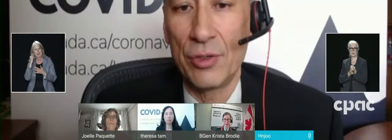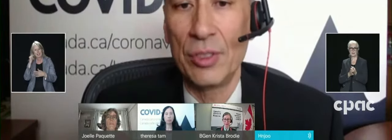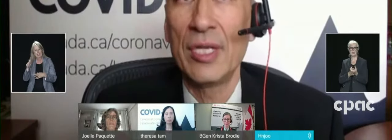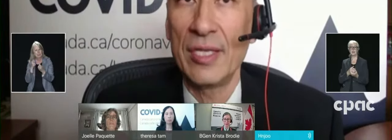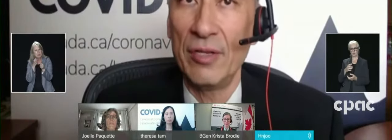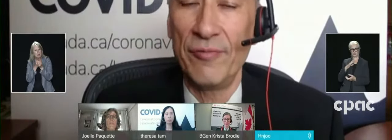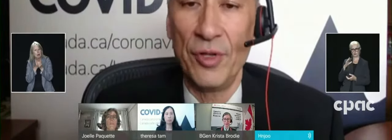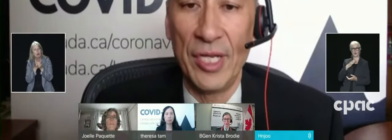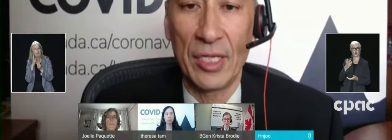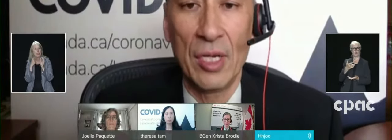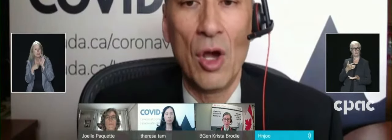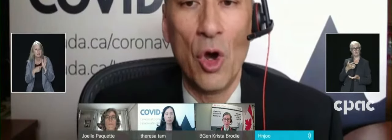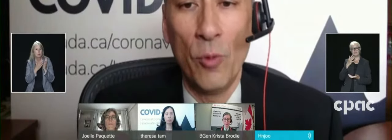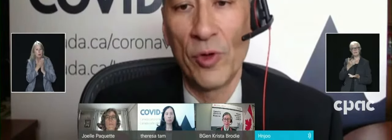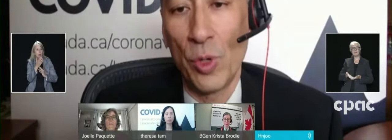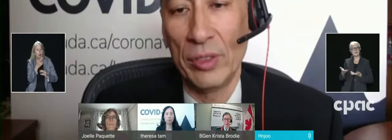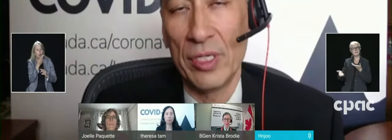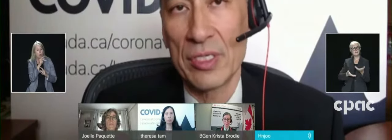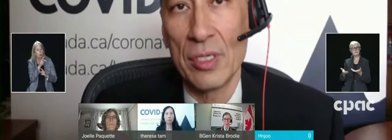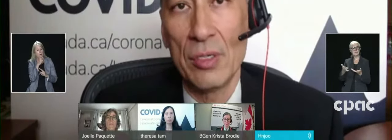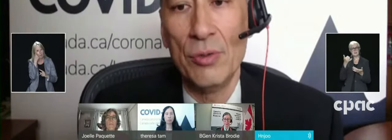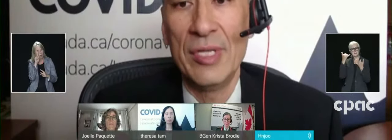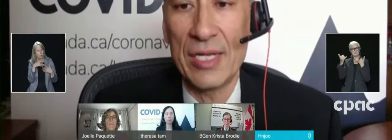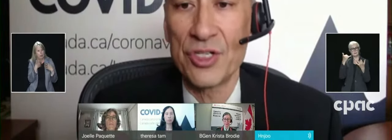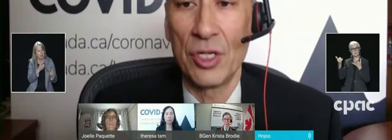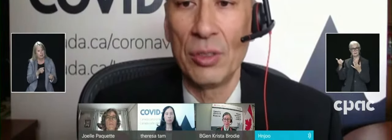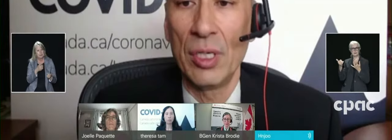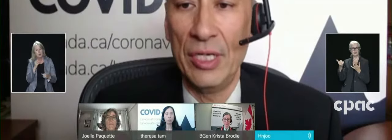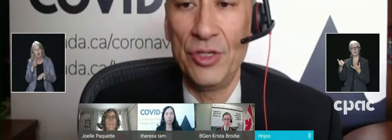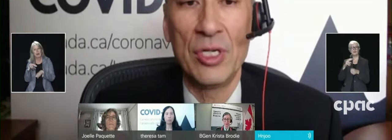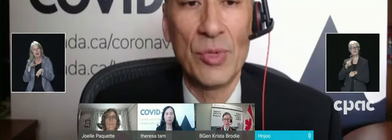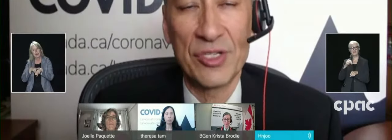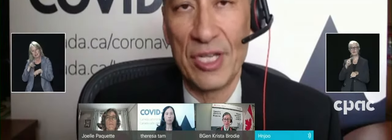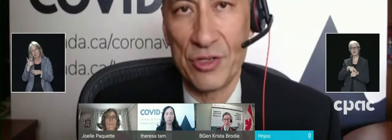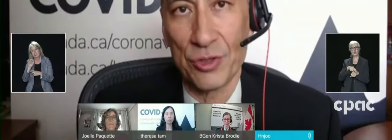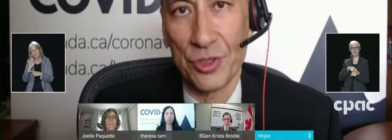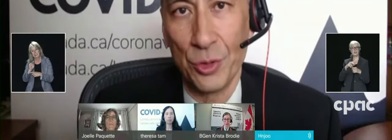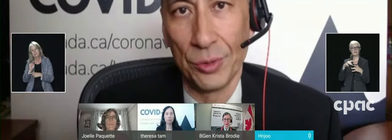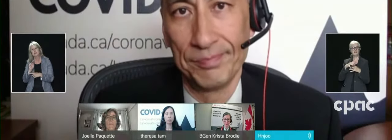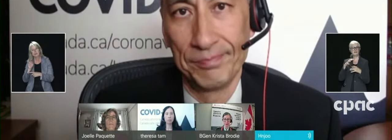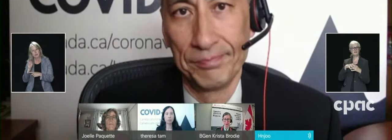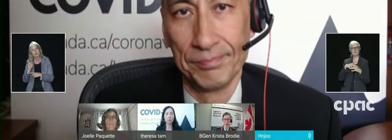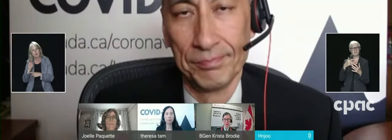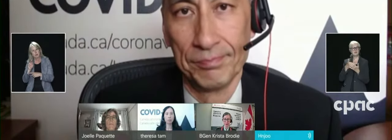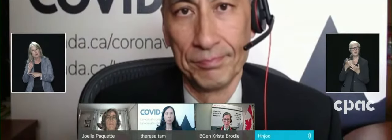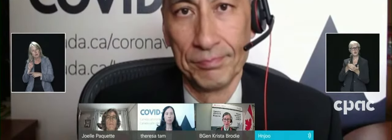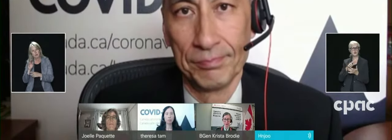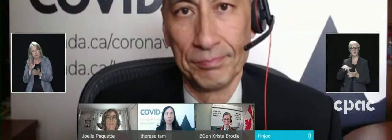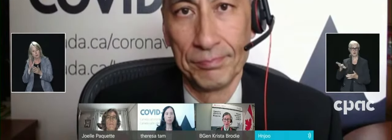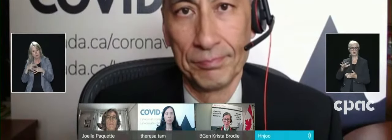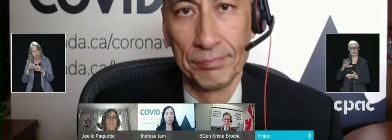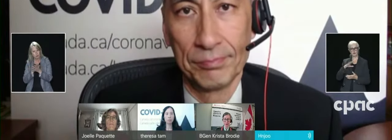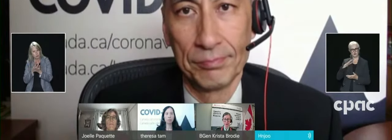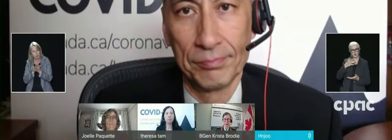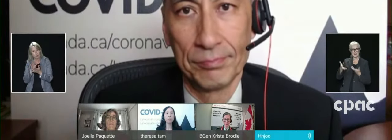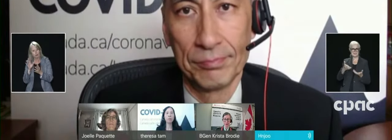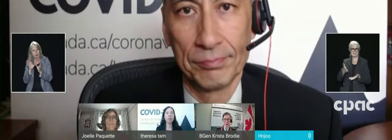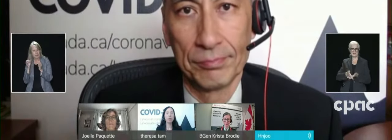des lignes d'écoute téléphonique Hope for Wellness ou National Indian Residential School.